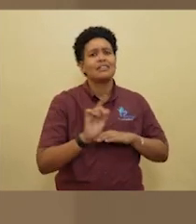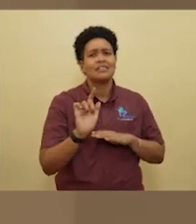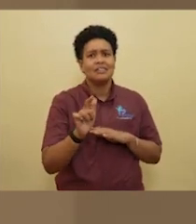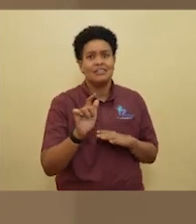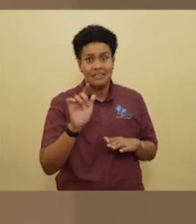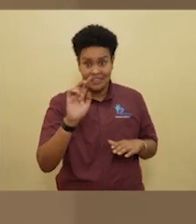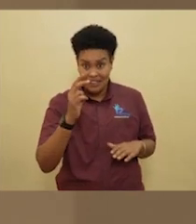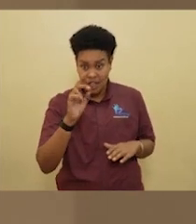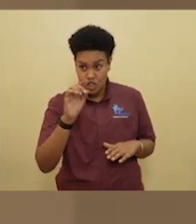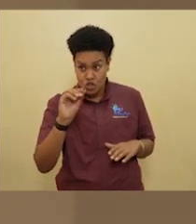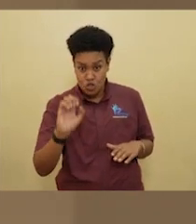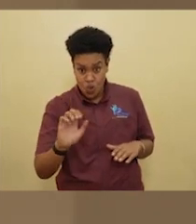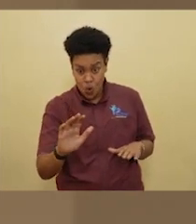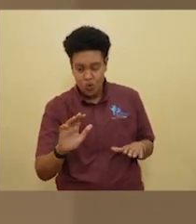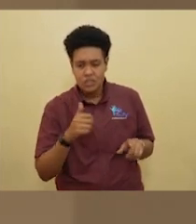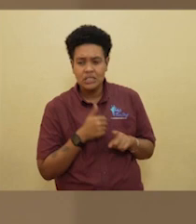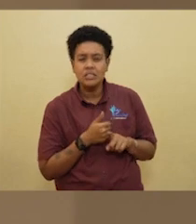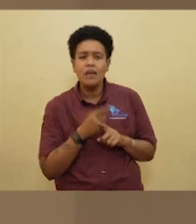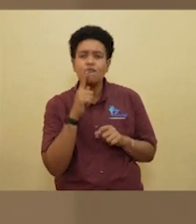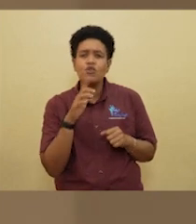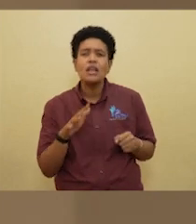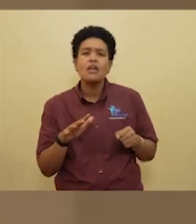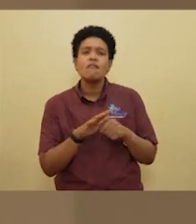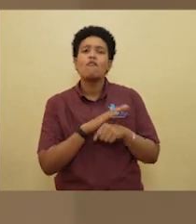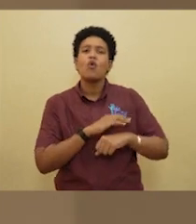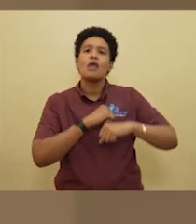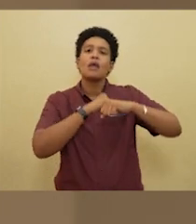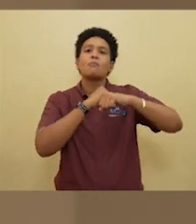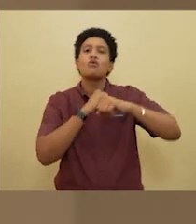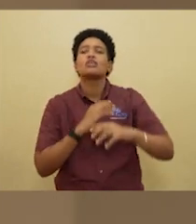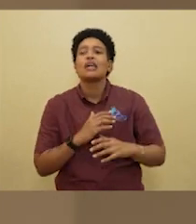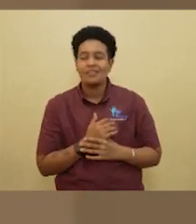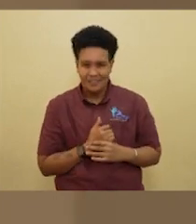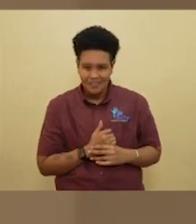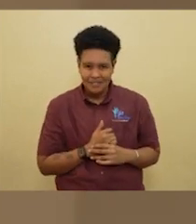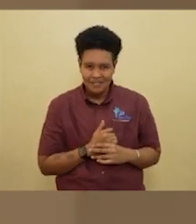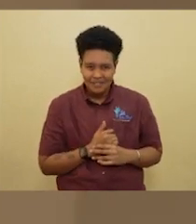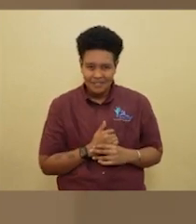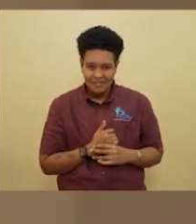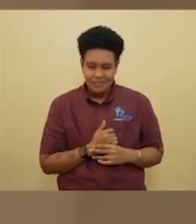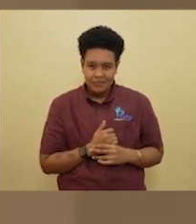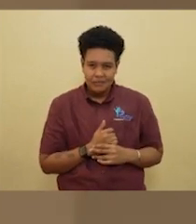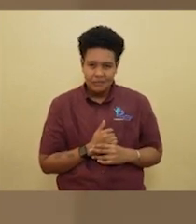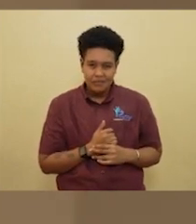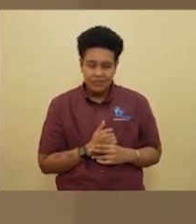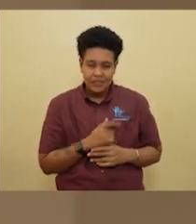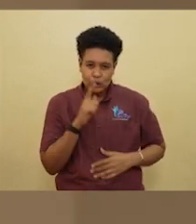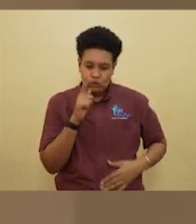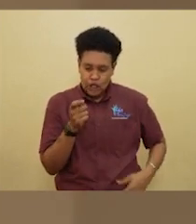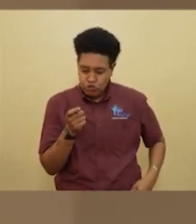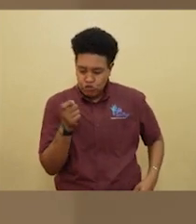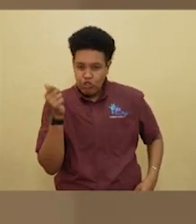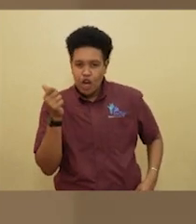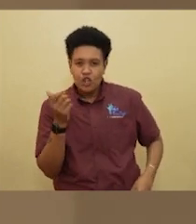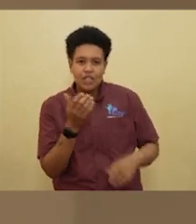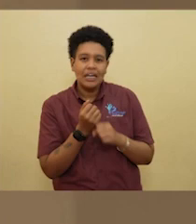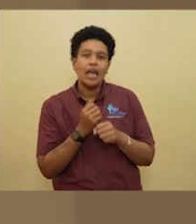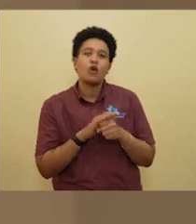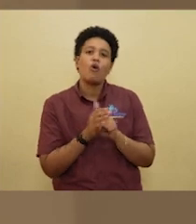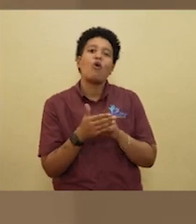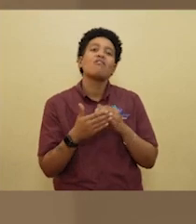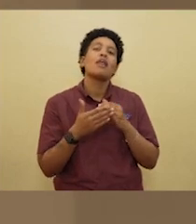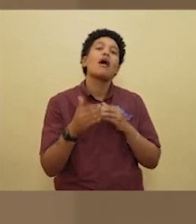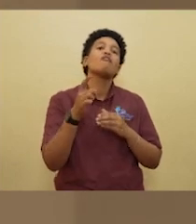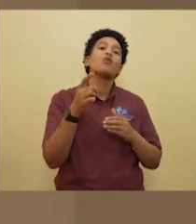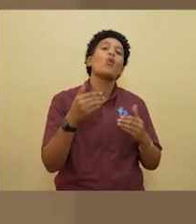the second dose, you are fully protected. And therefore, it is rare to get COVID after